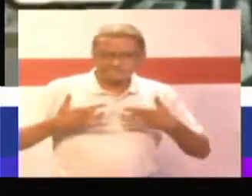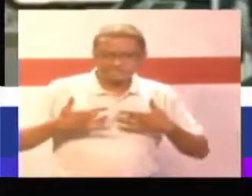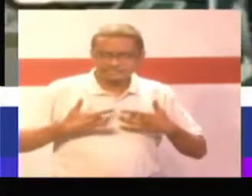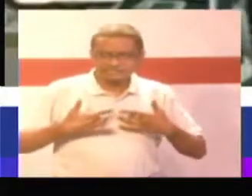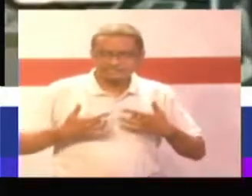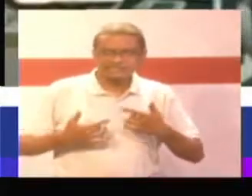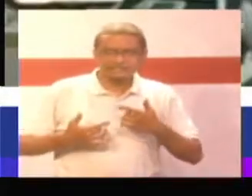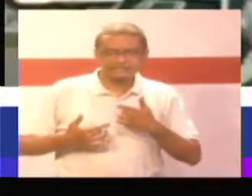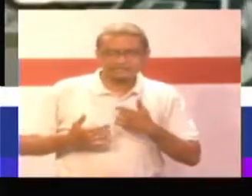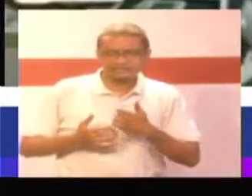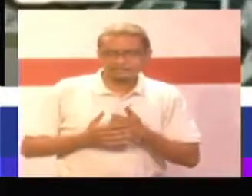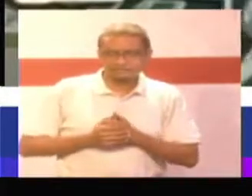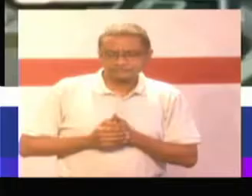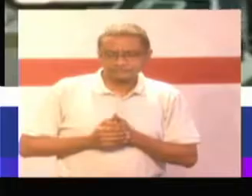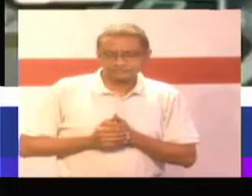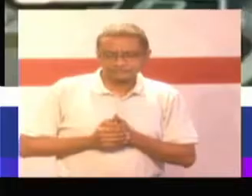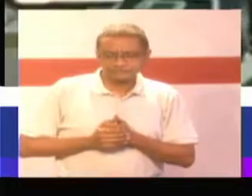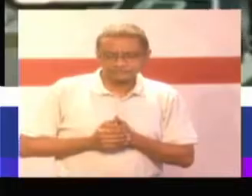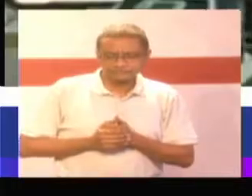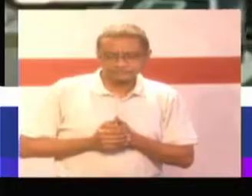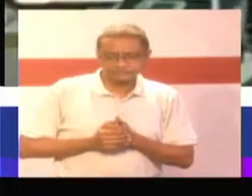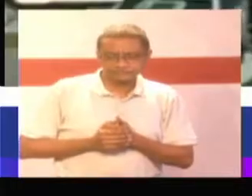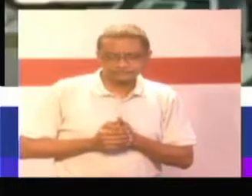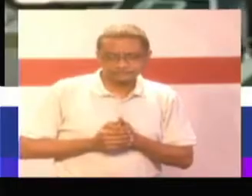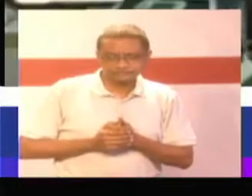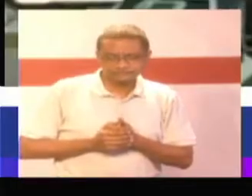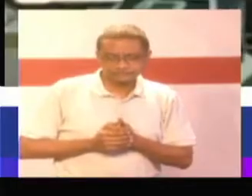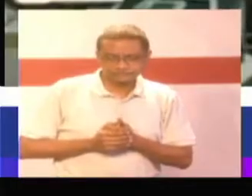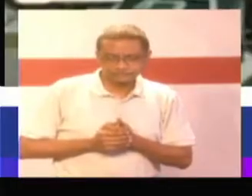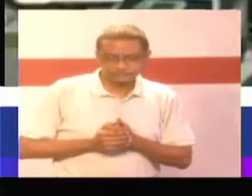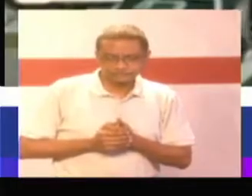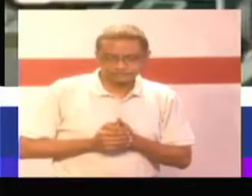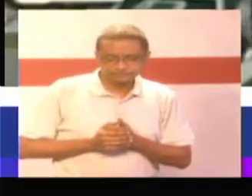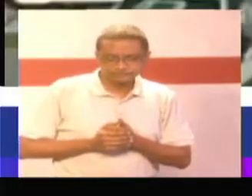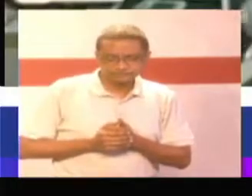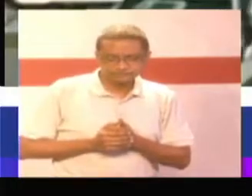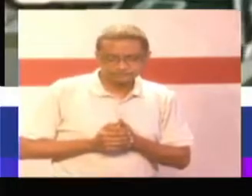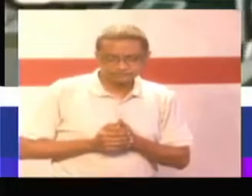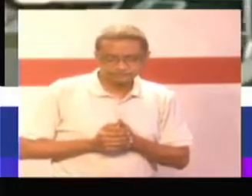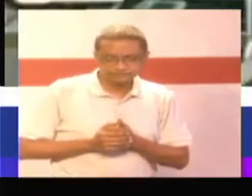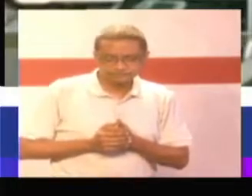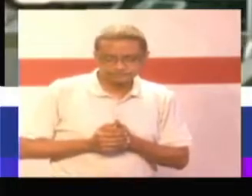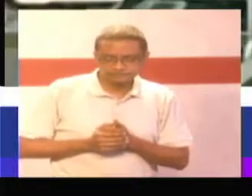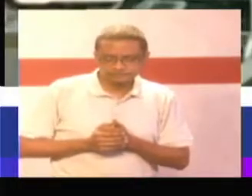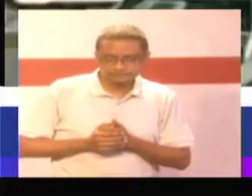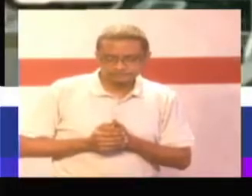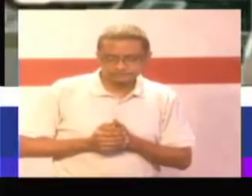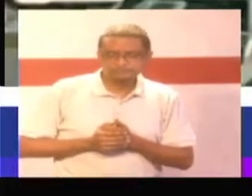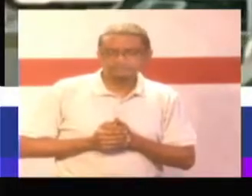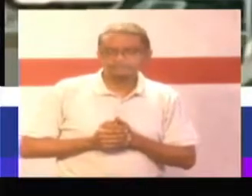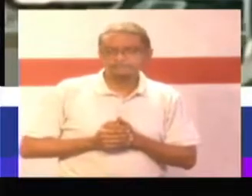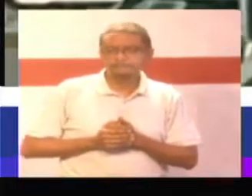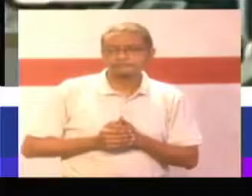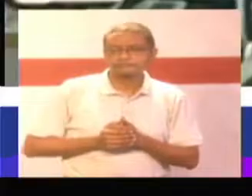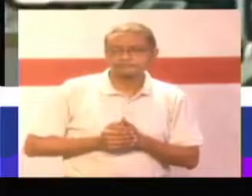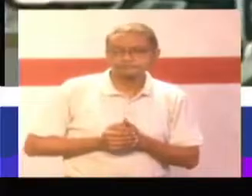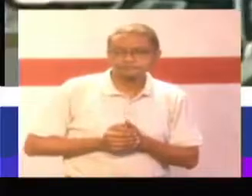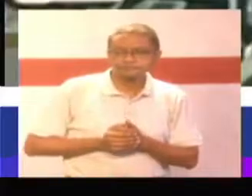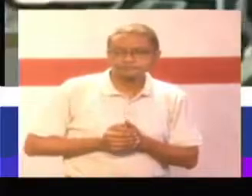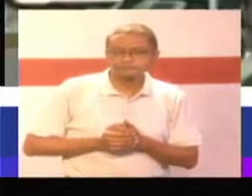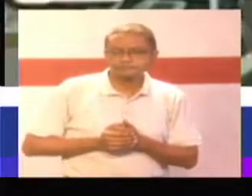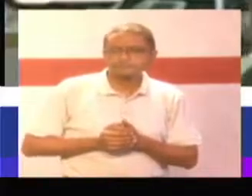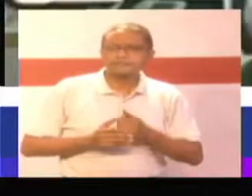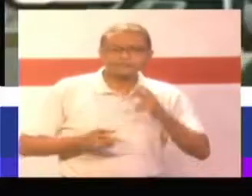a different tack to my other colleague who asked questions a few minutes ago. But I'm saying that there is